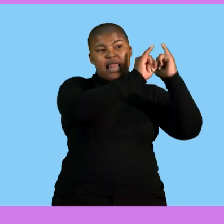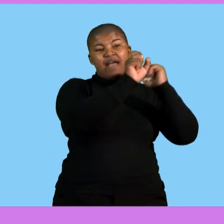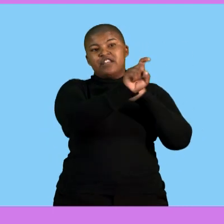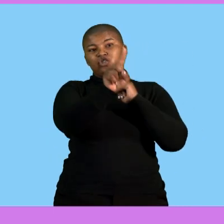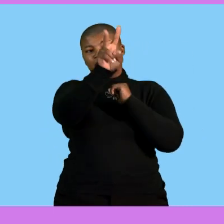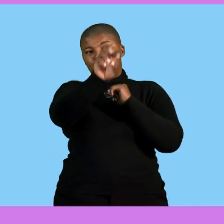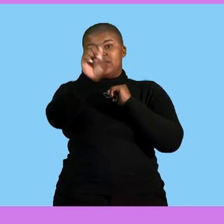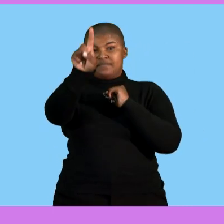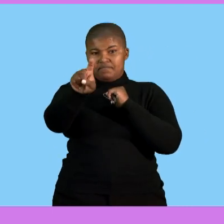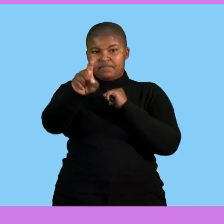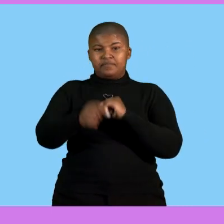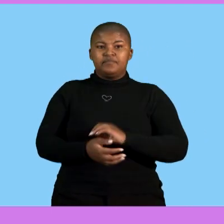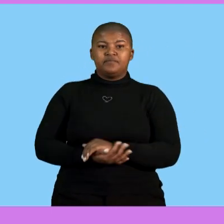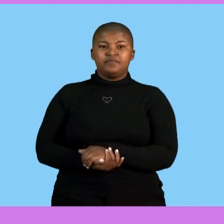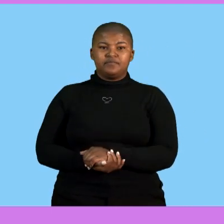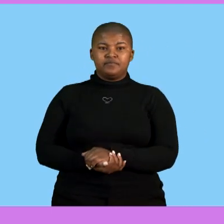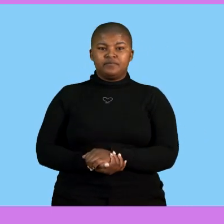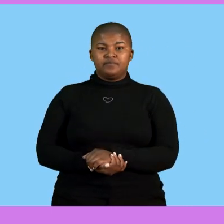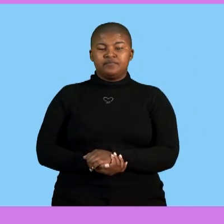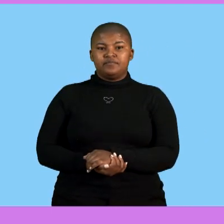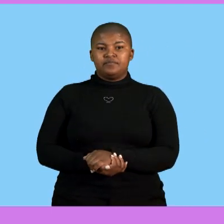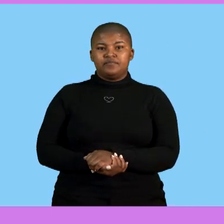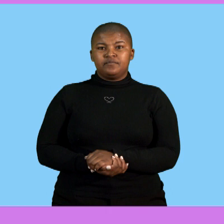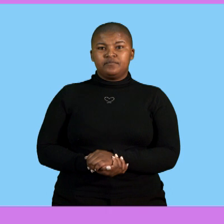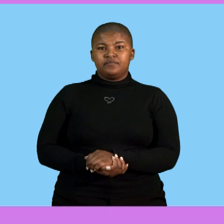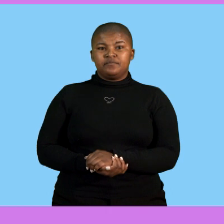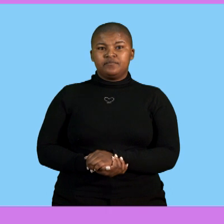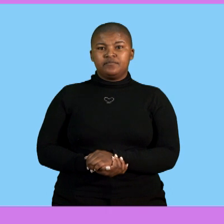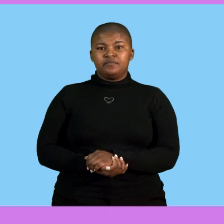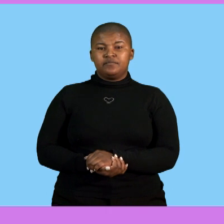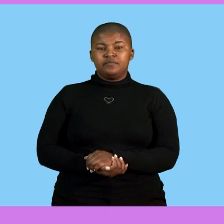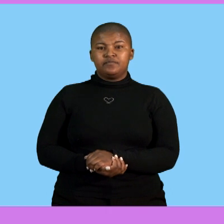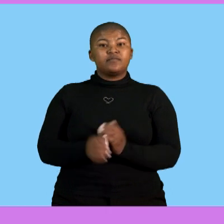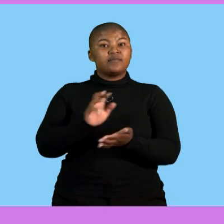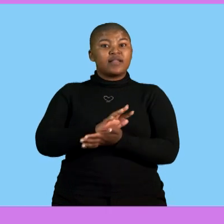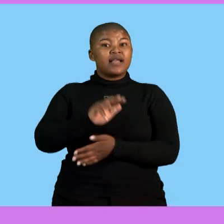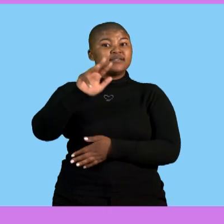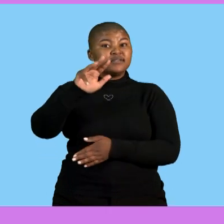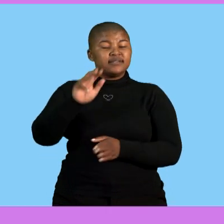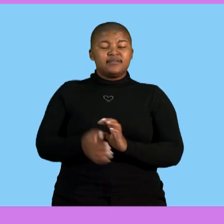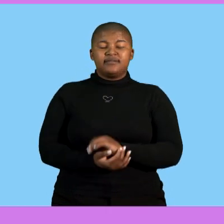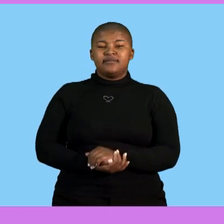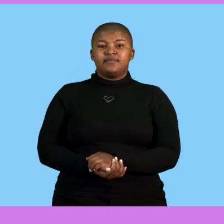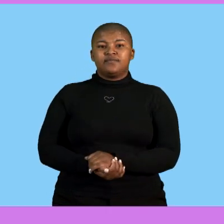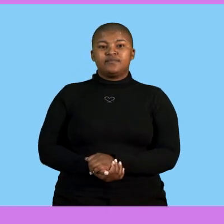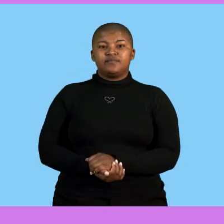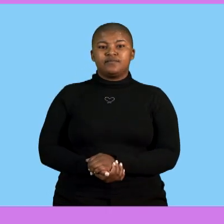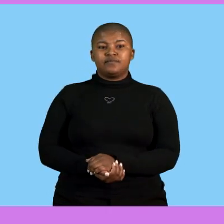between 11 and 20. That's where we will start having the first learner. 19,